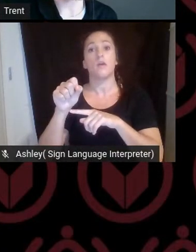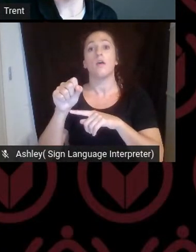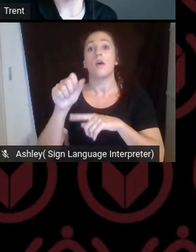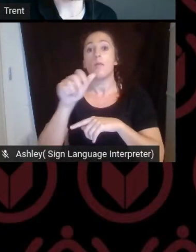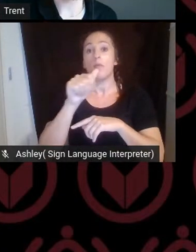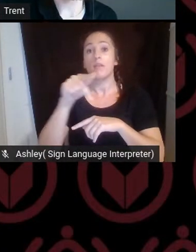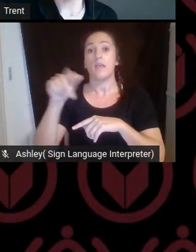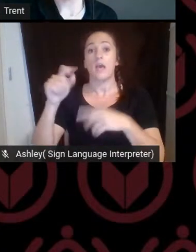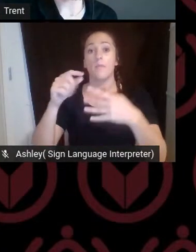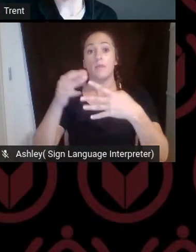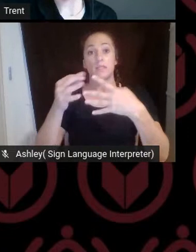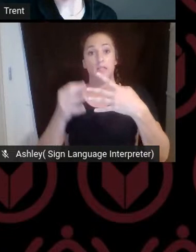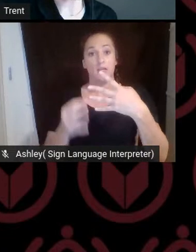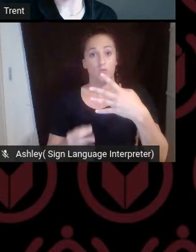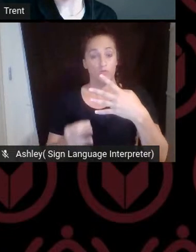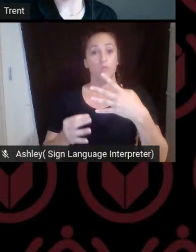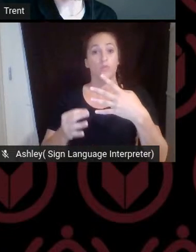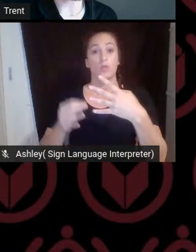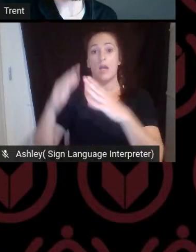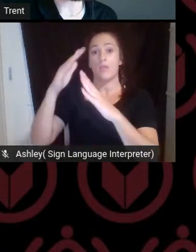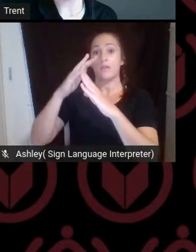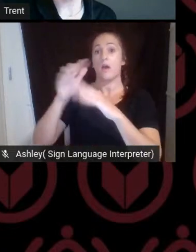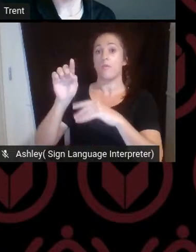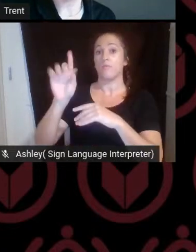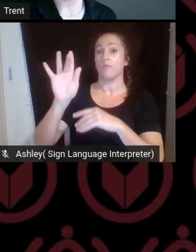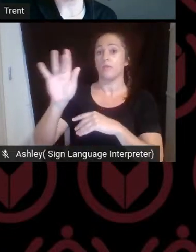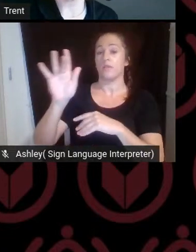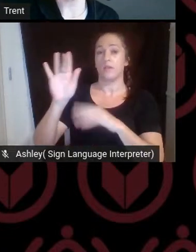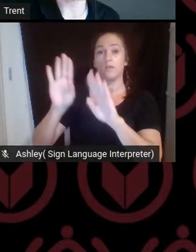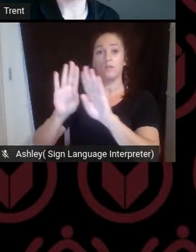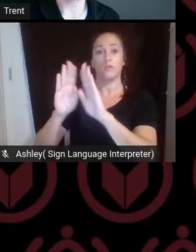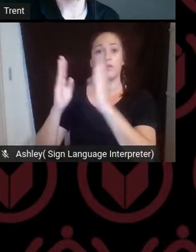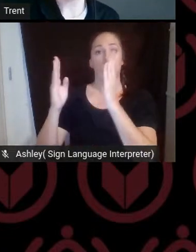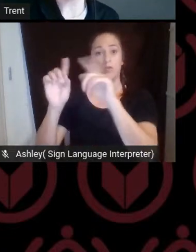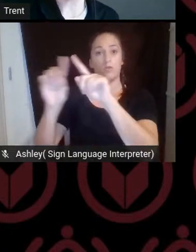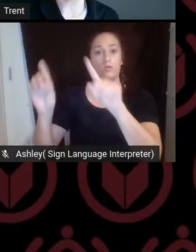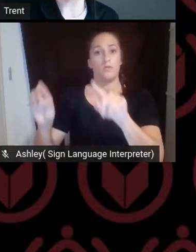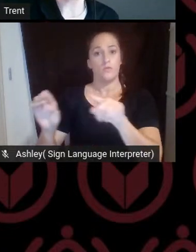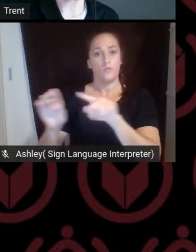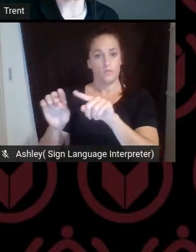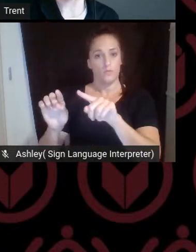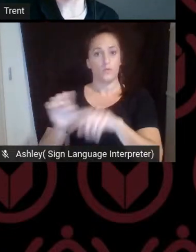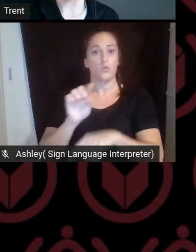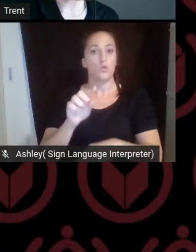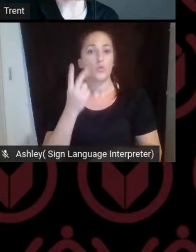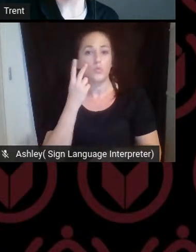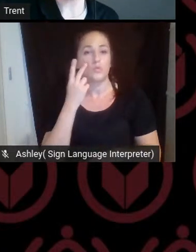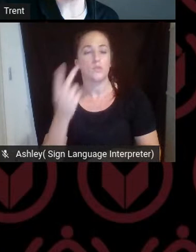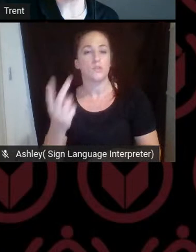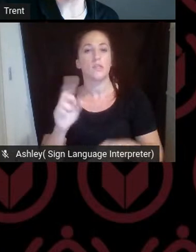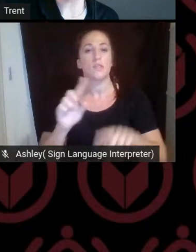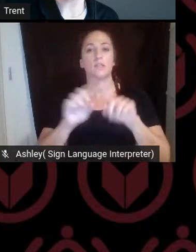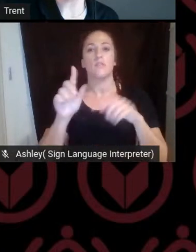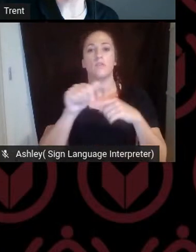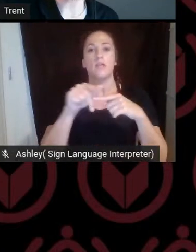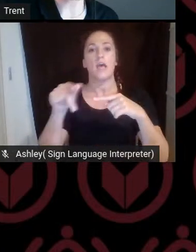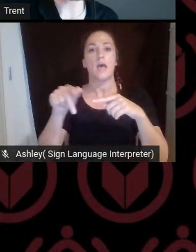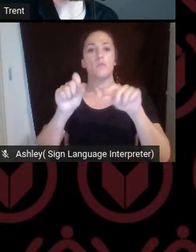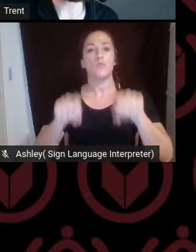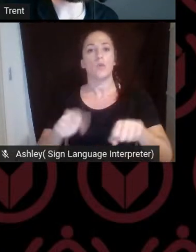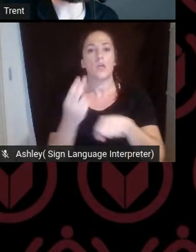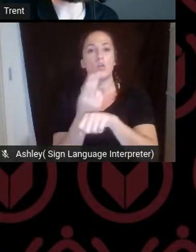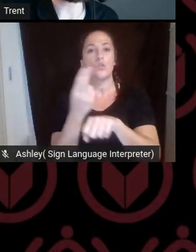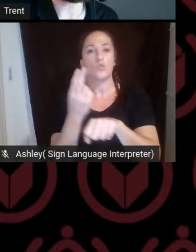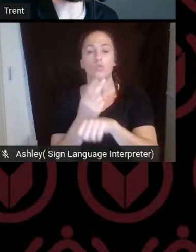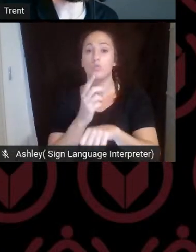here at the top, right? So if I select that waffle, as I like to call it, you'll see all of the main apps that you use. And what's really cool